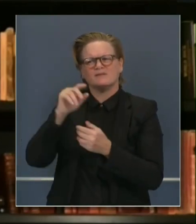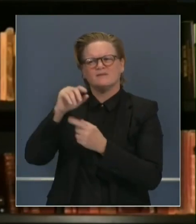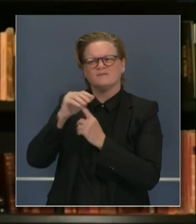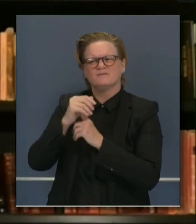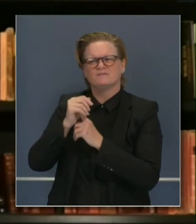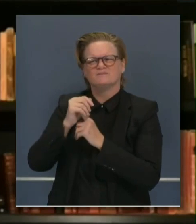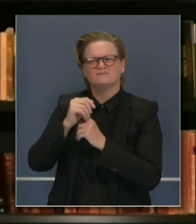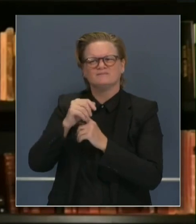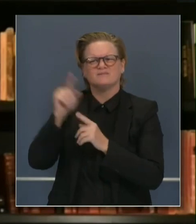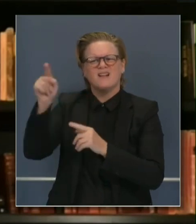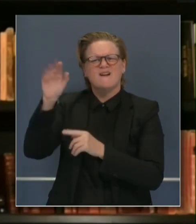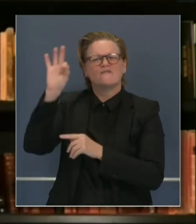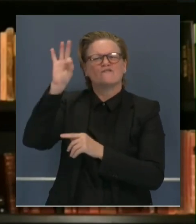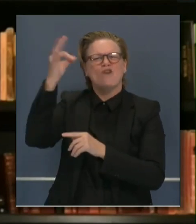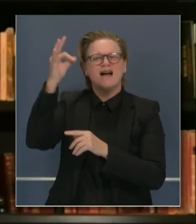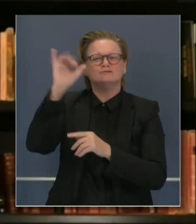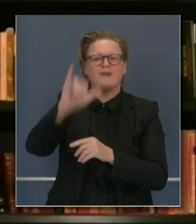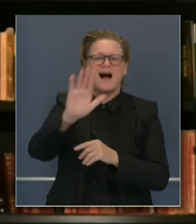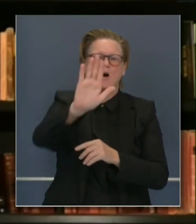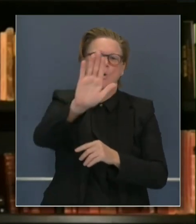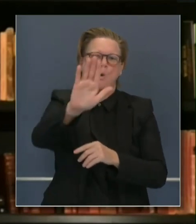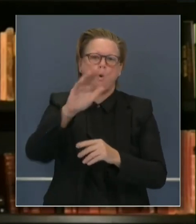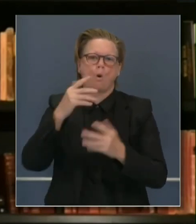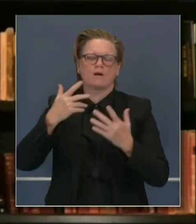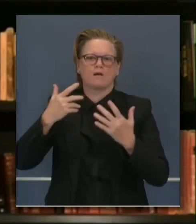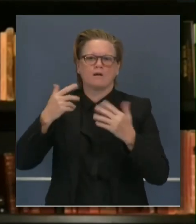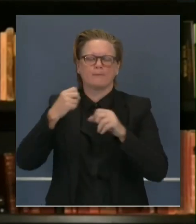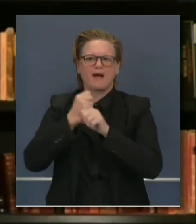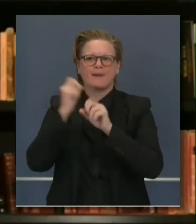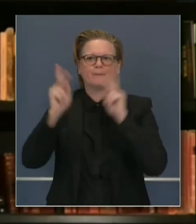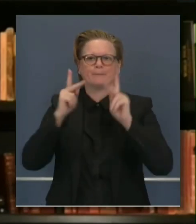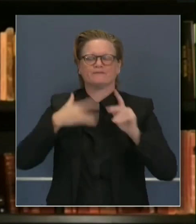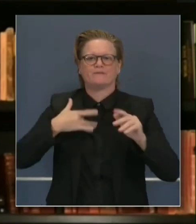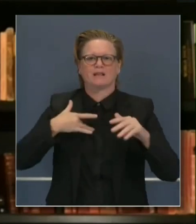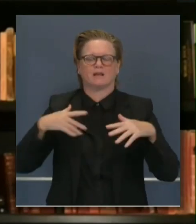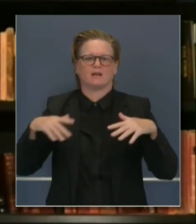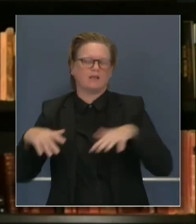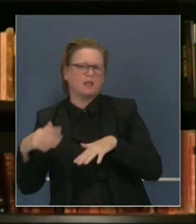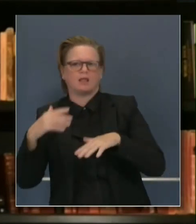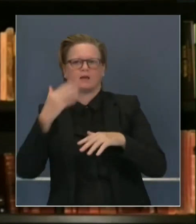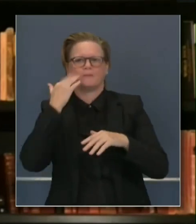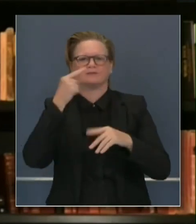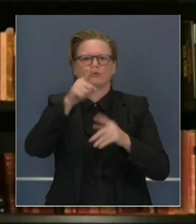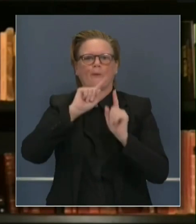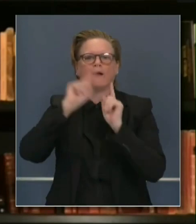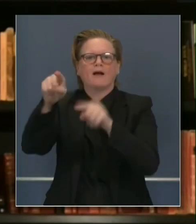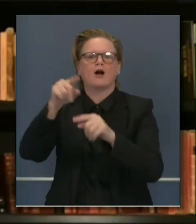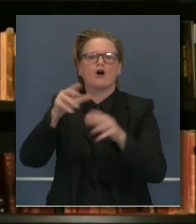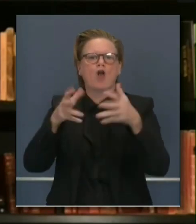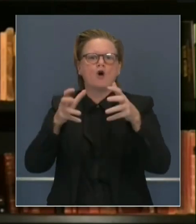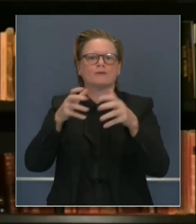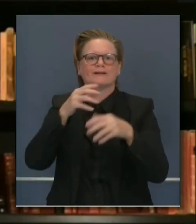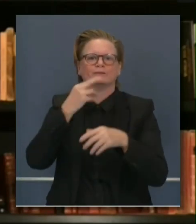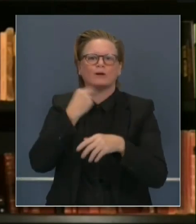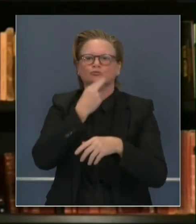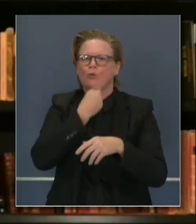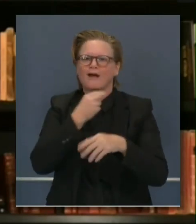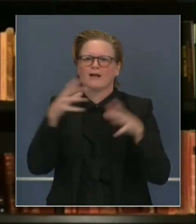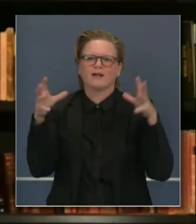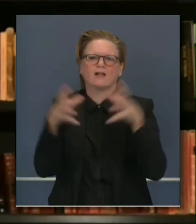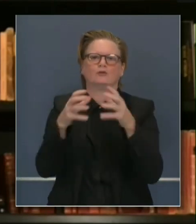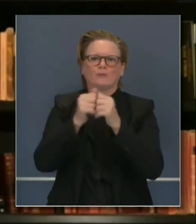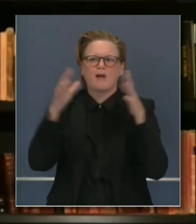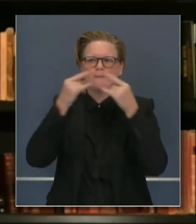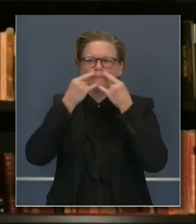damage done to your credibility is fatal? And I'm not speaking figuratively, because, as you know, that erosion of